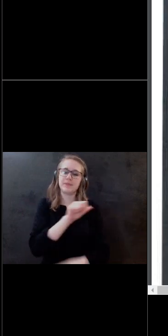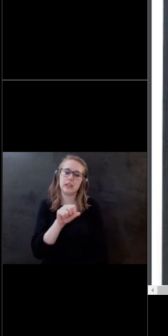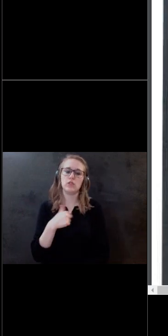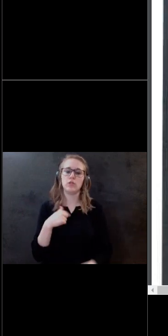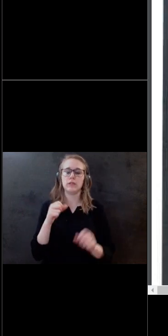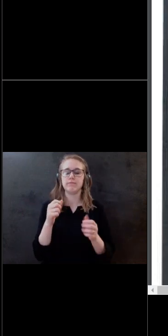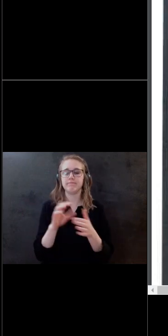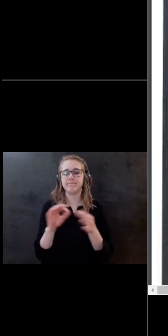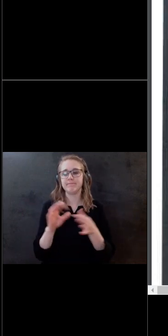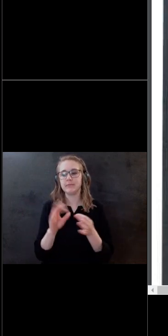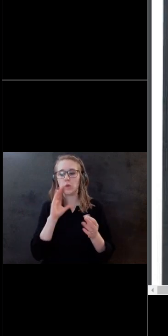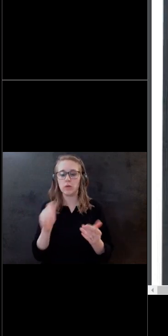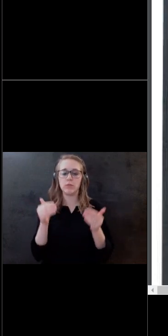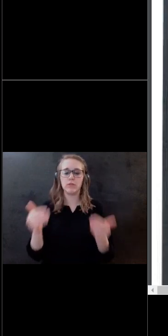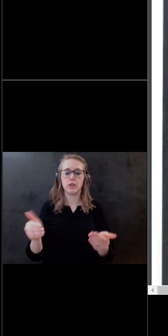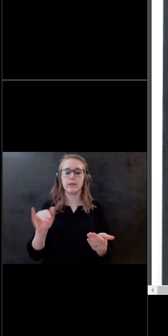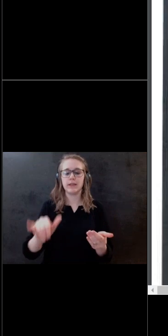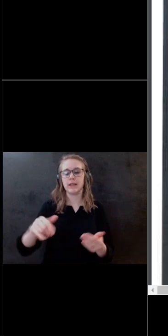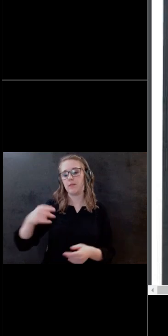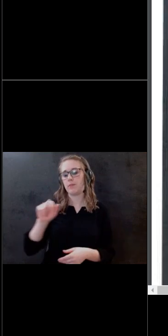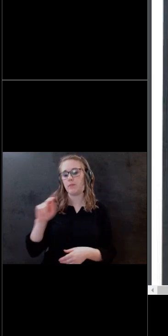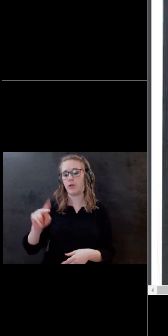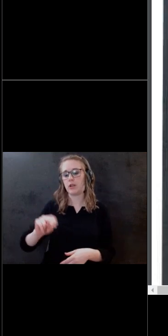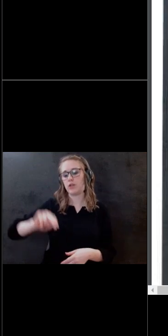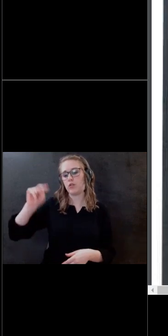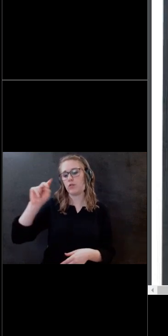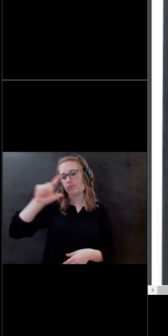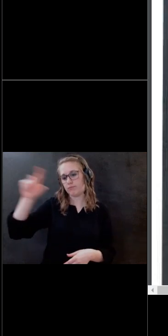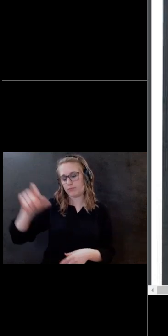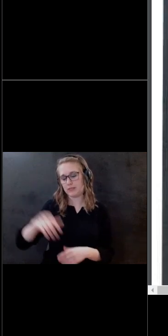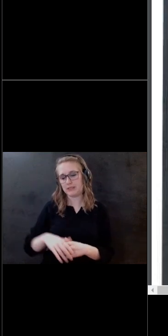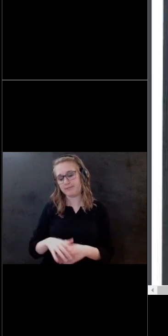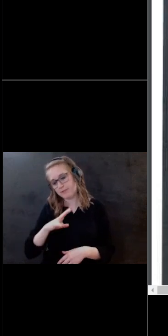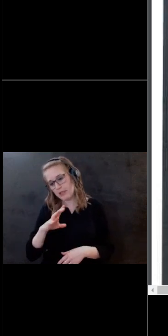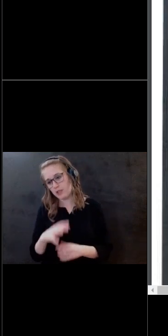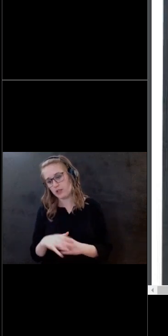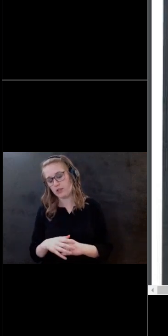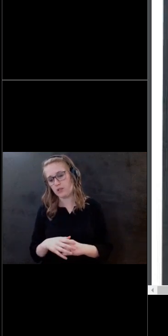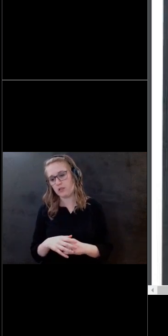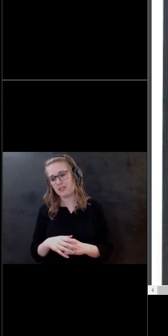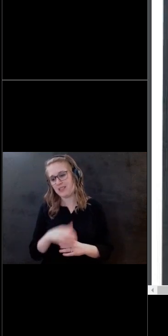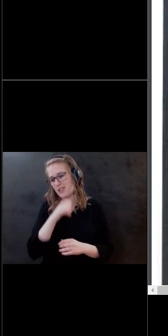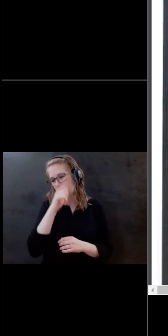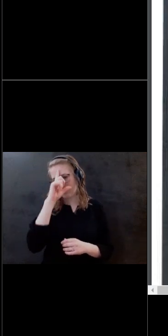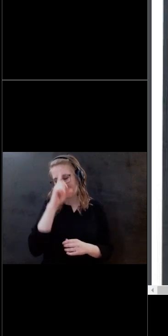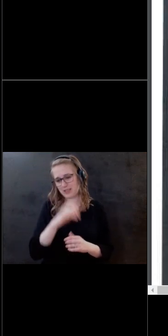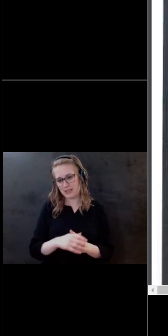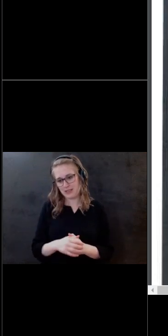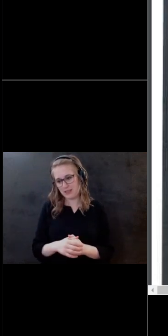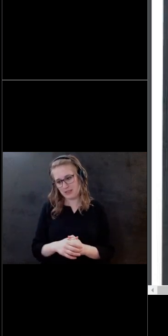You can say you're going to move forward with that park on the northern parcel, and that's fine. But I don't think